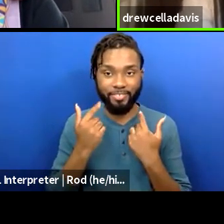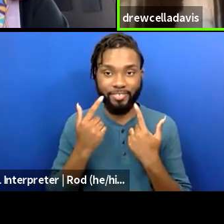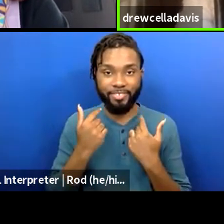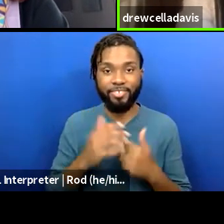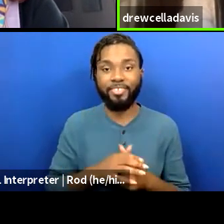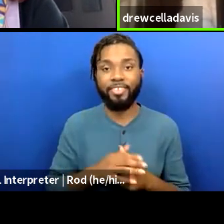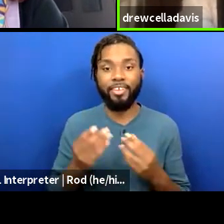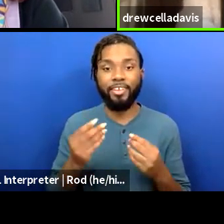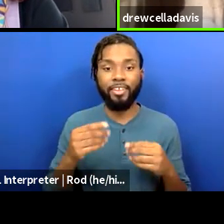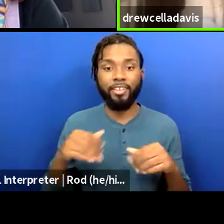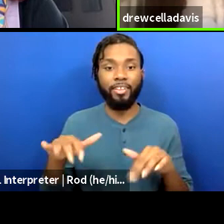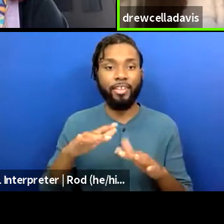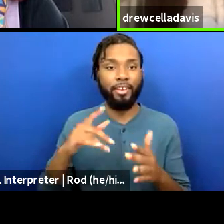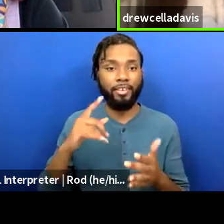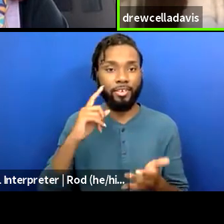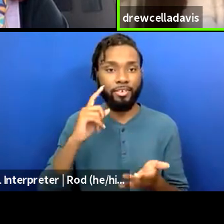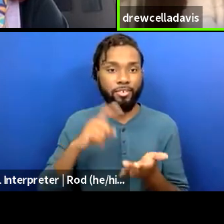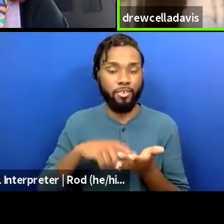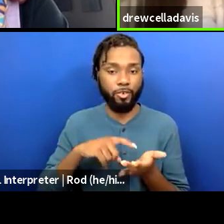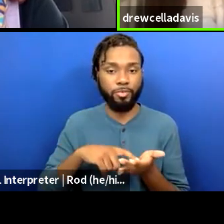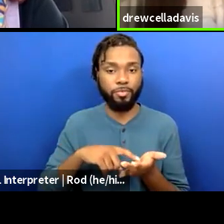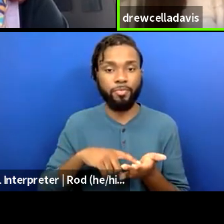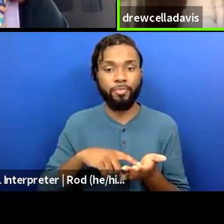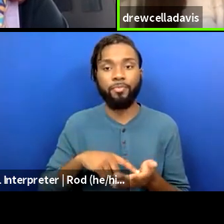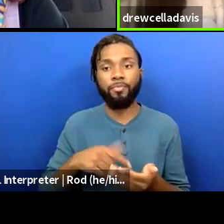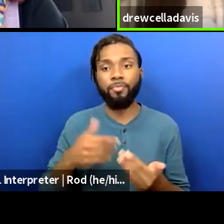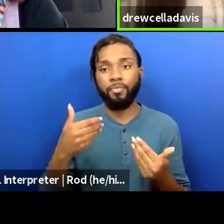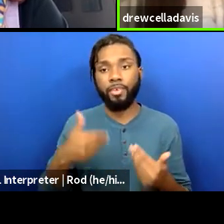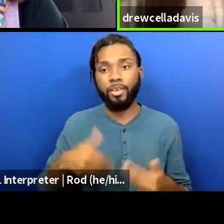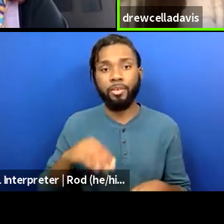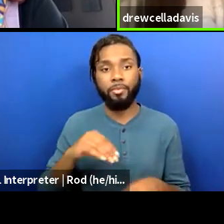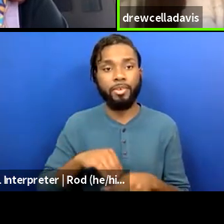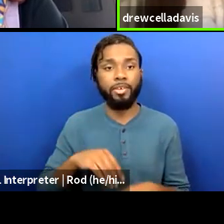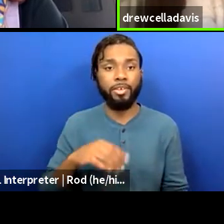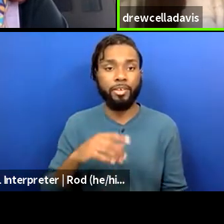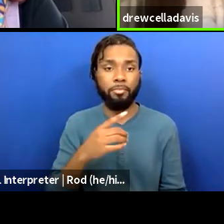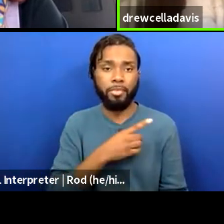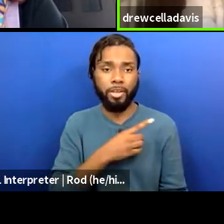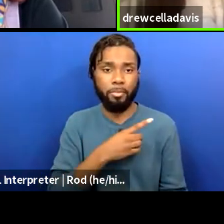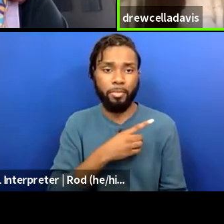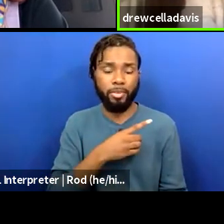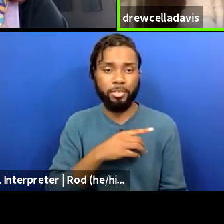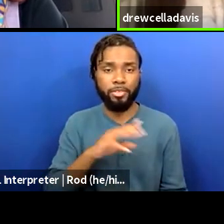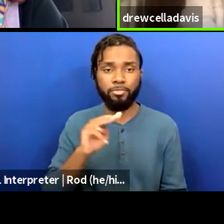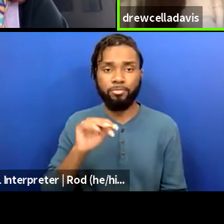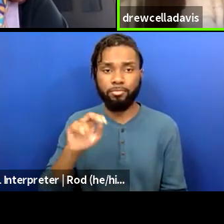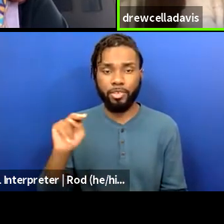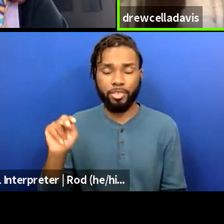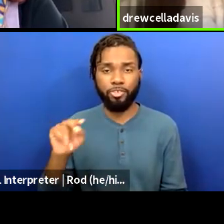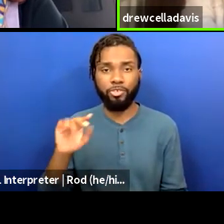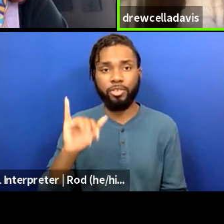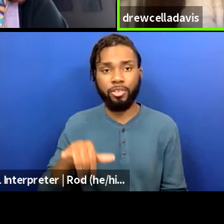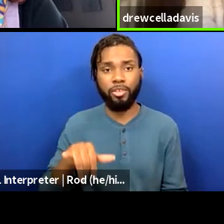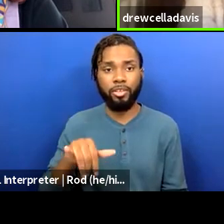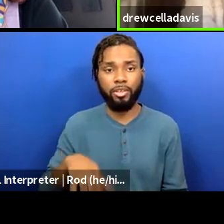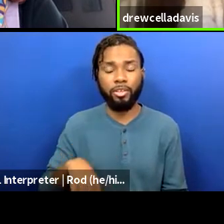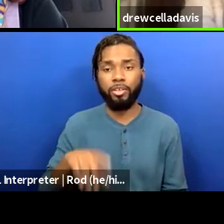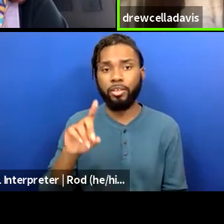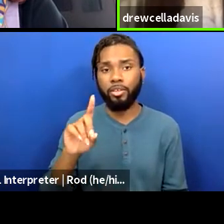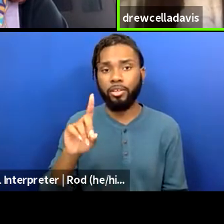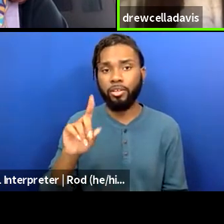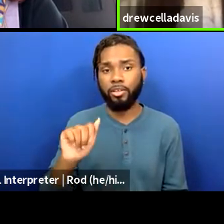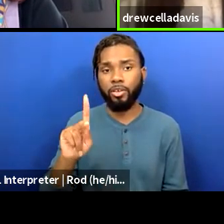land acknowledgments, I am in Minneapolis, Minnesota, so that's the Dakota